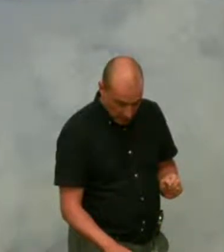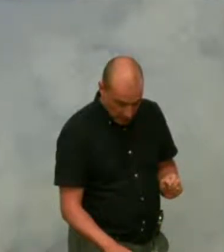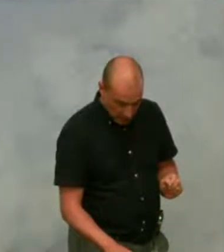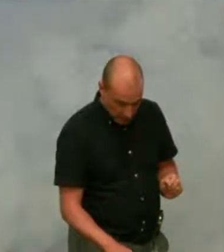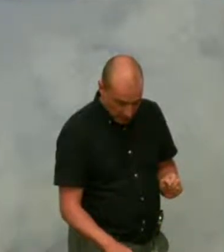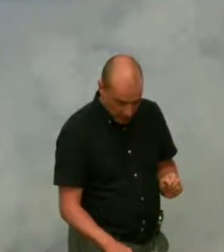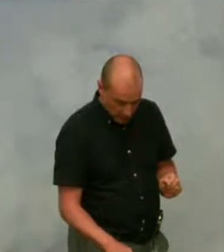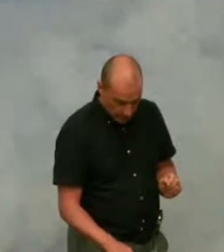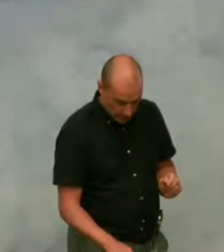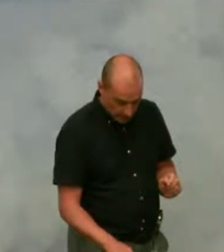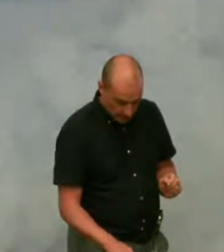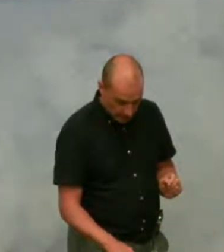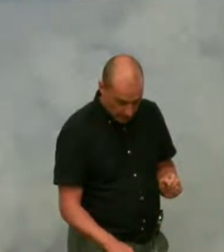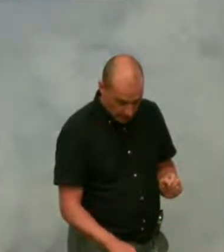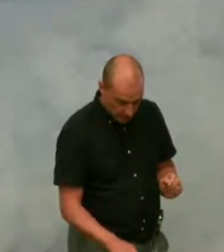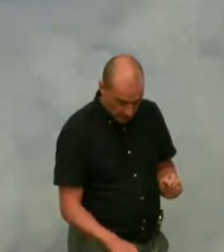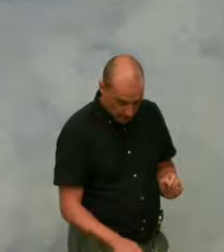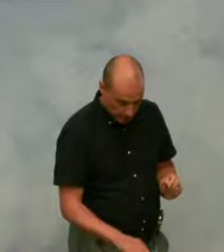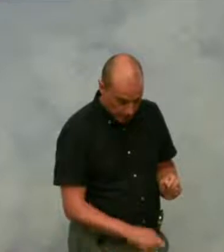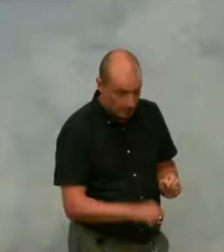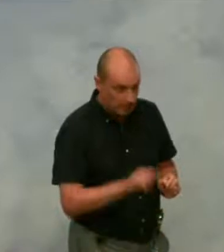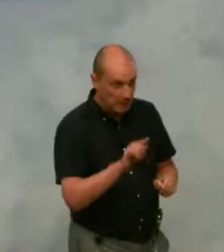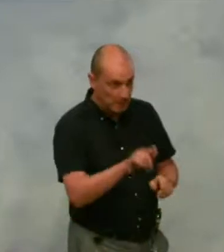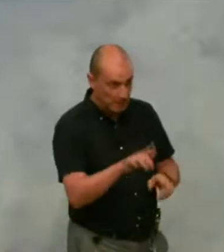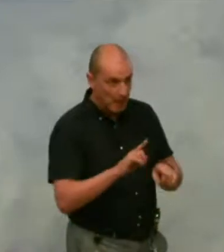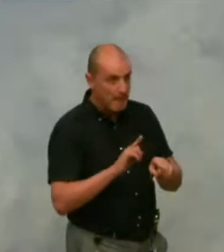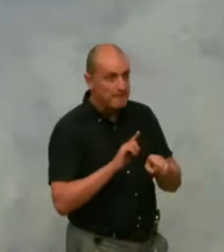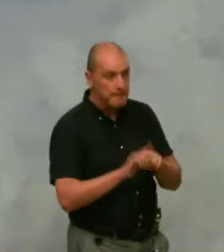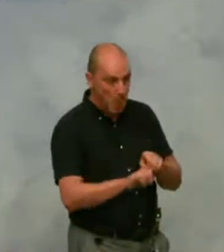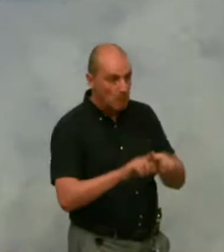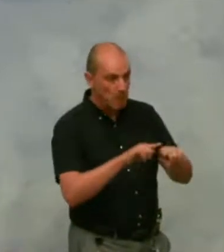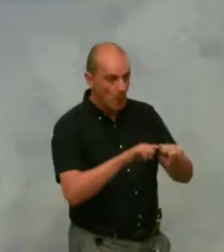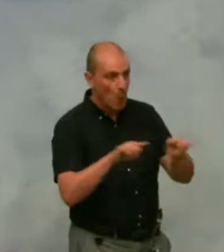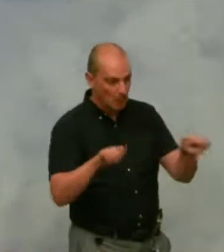Yes, mostly Windows servers, yes.